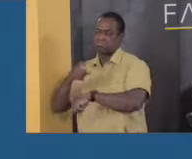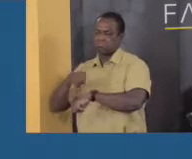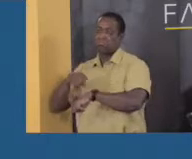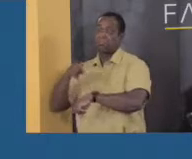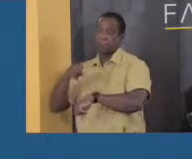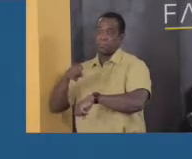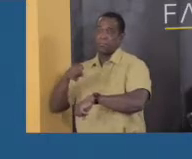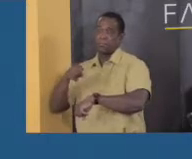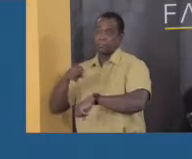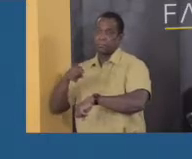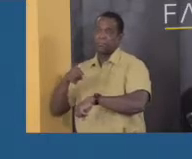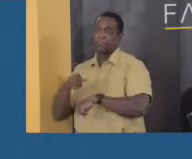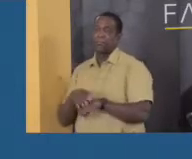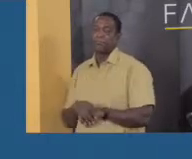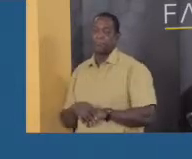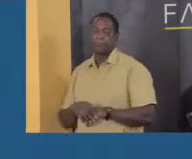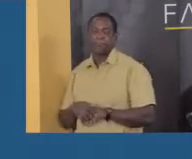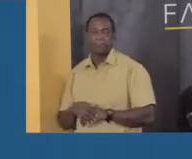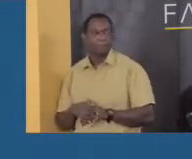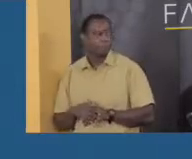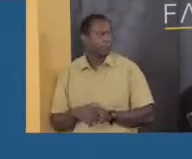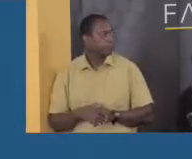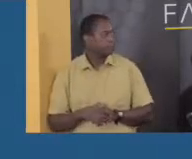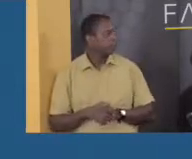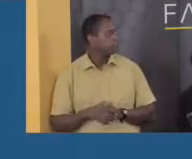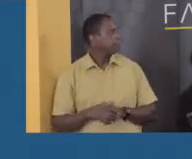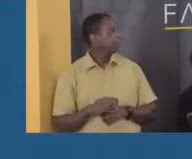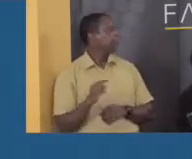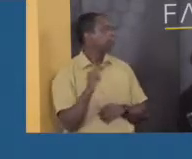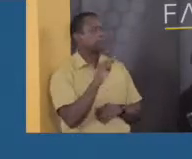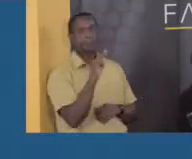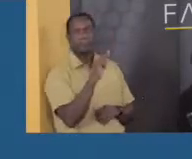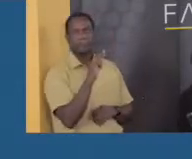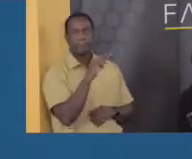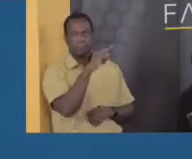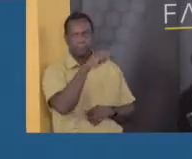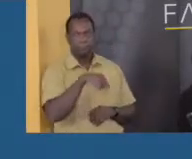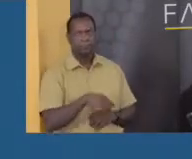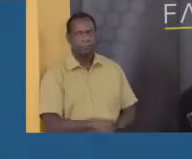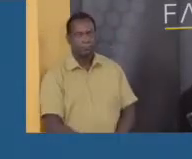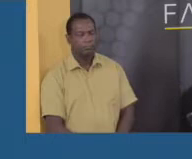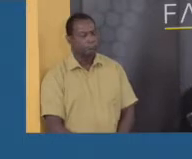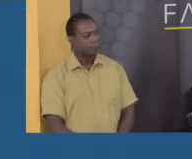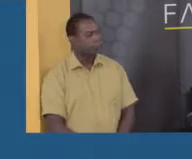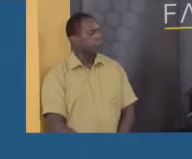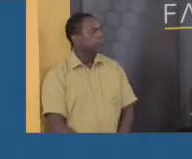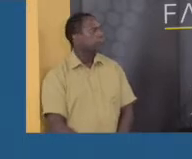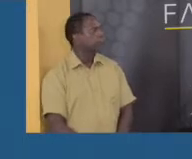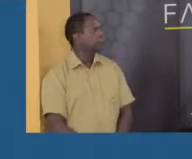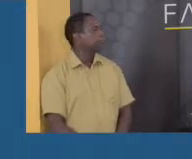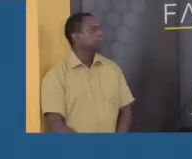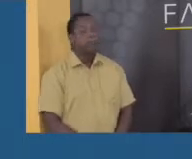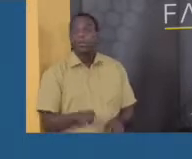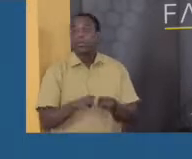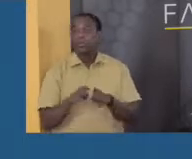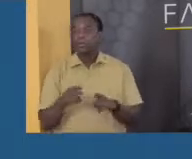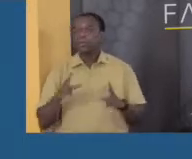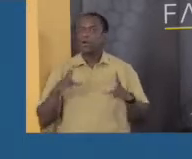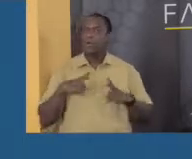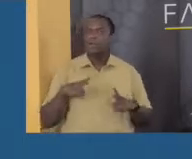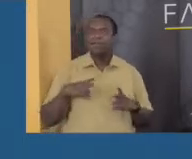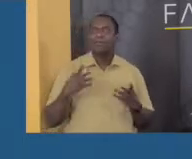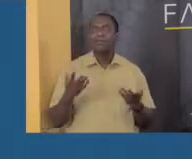have fall to March, April delivery, late September. And of course, you have those things like holiday